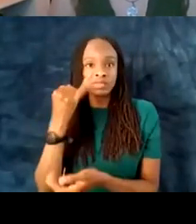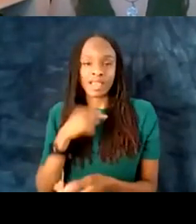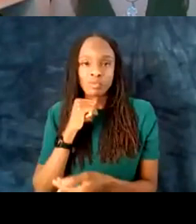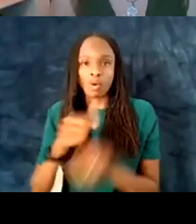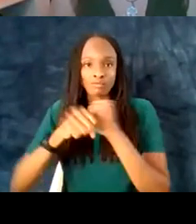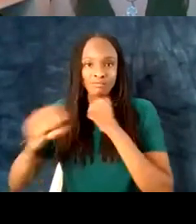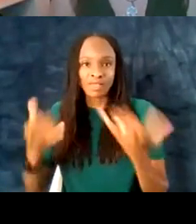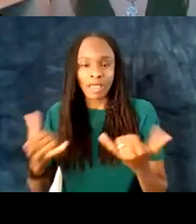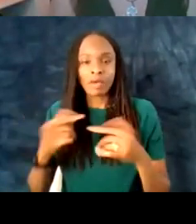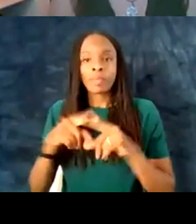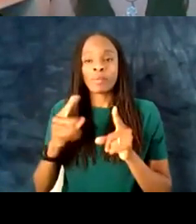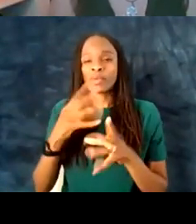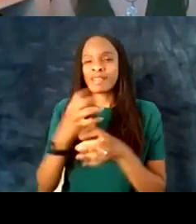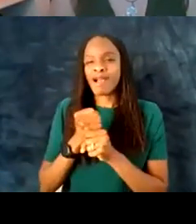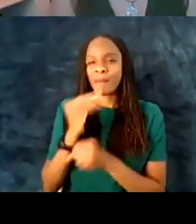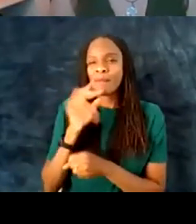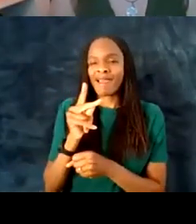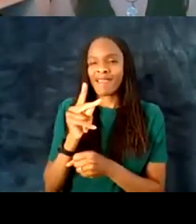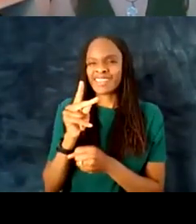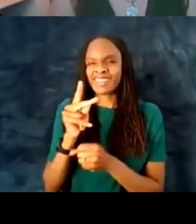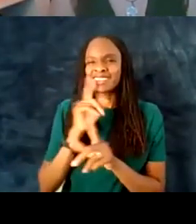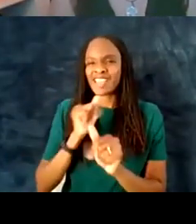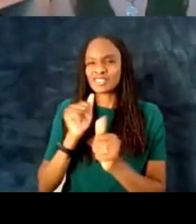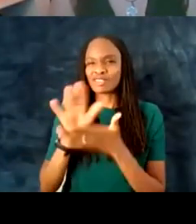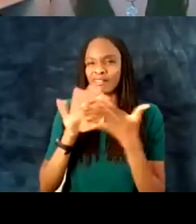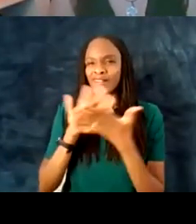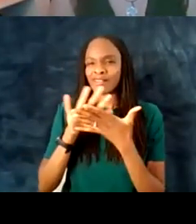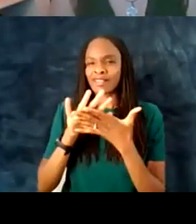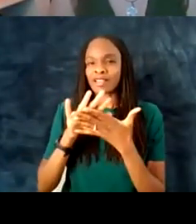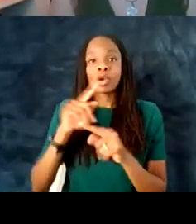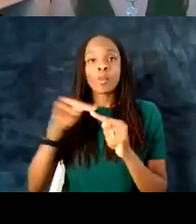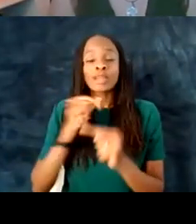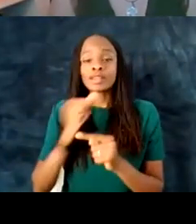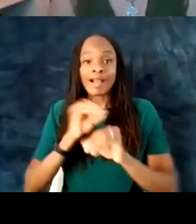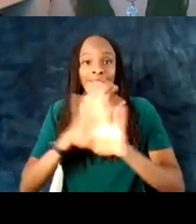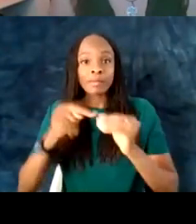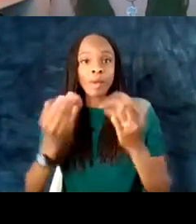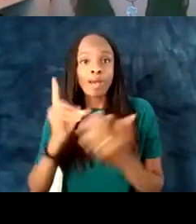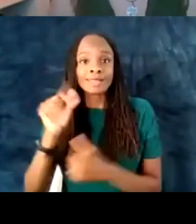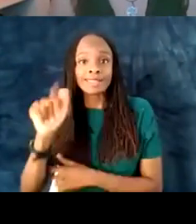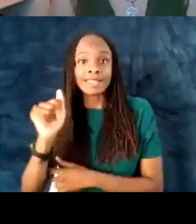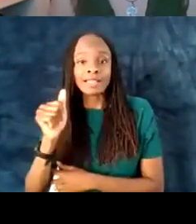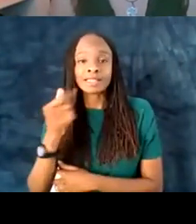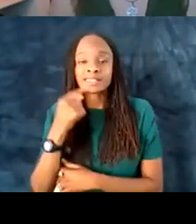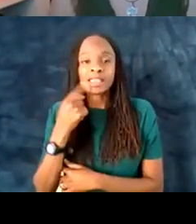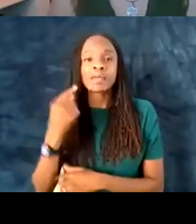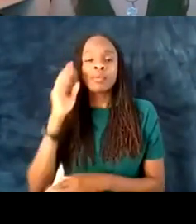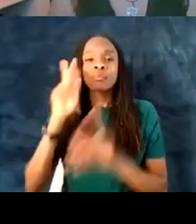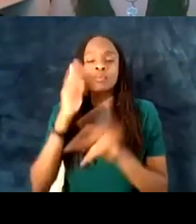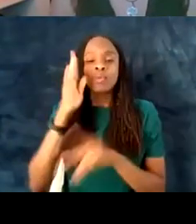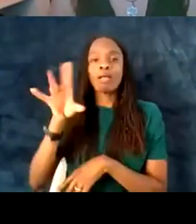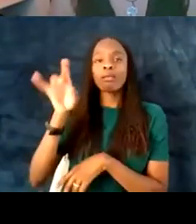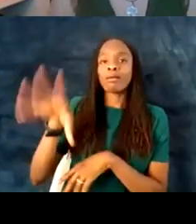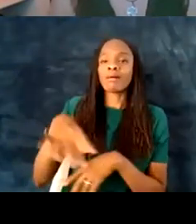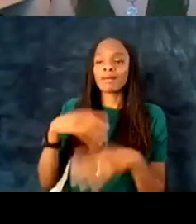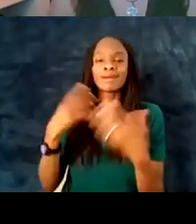got back a wishy-washy response. And when we're not clear about what data is saying, people will throw out wishy-washy responses thinking they're